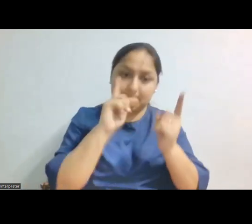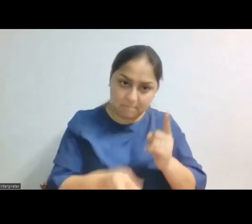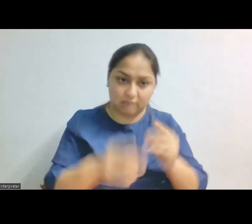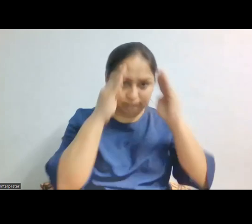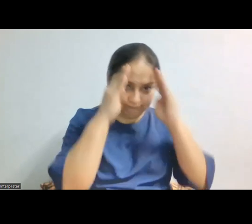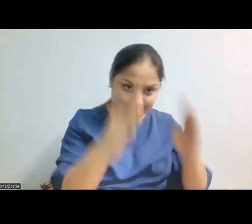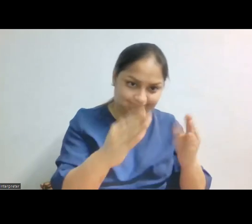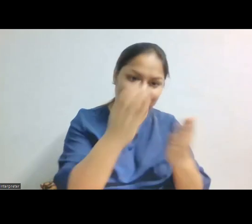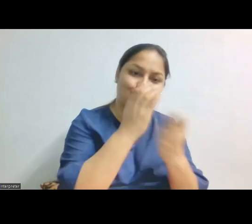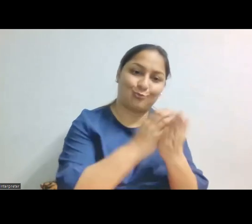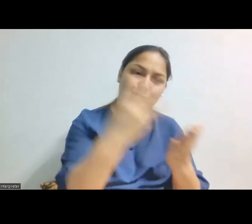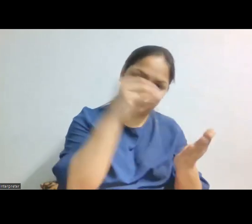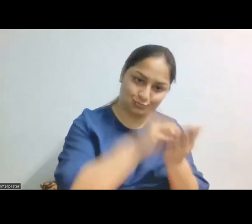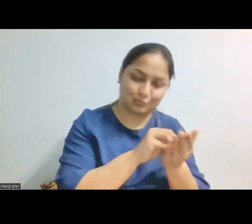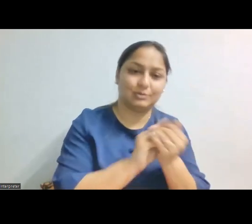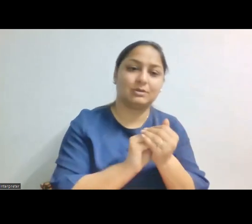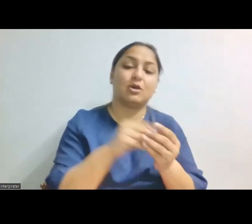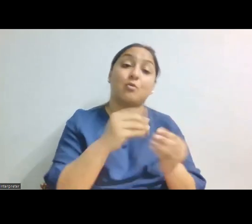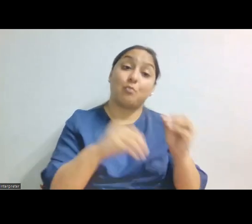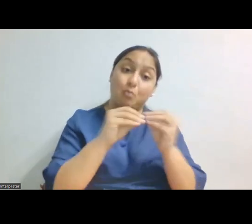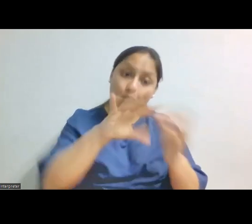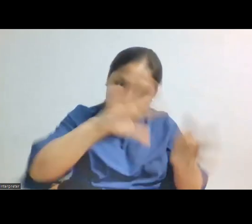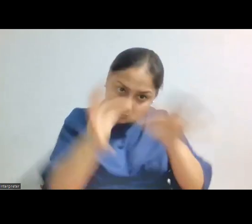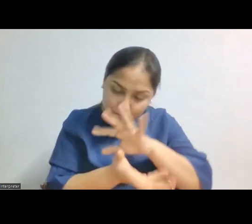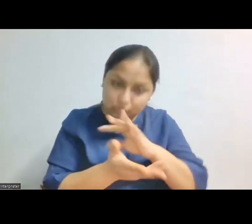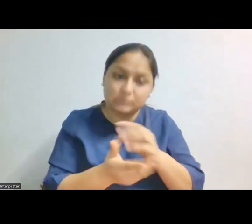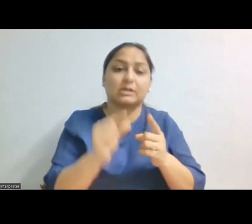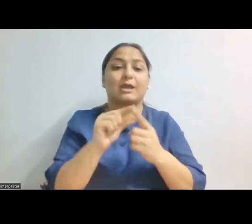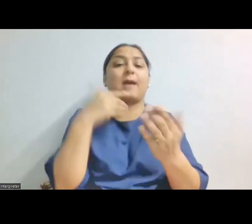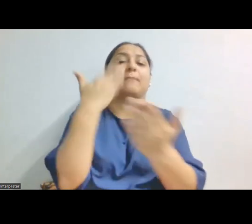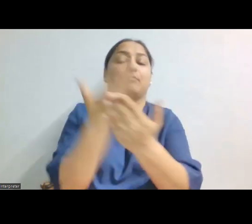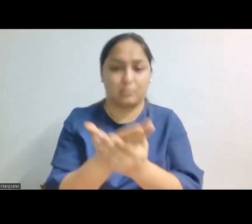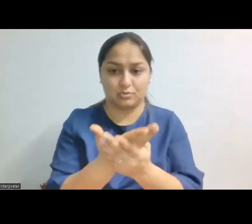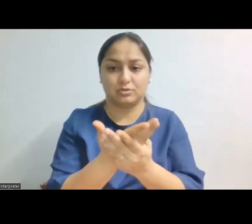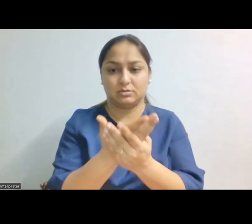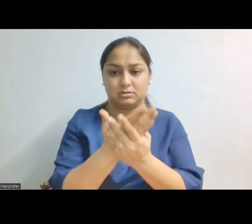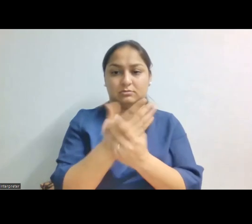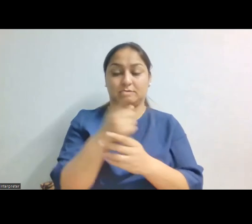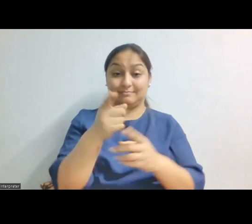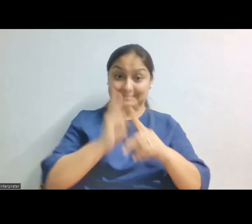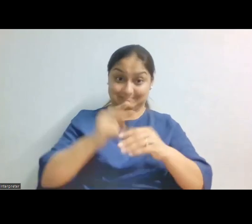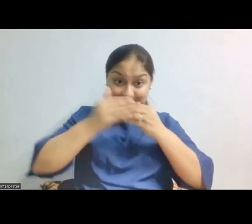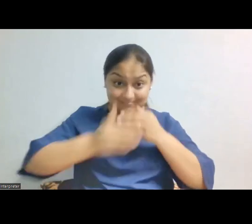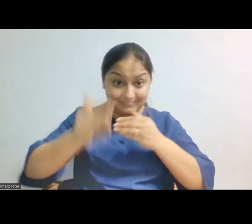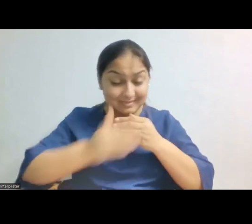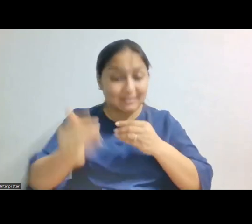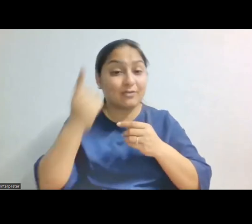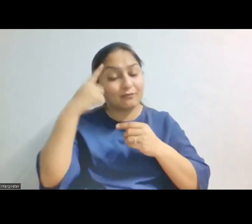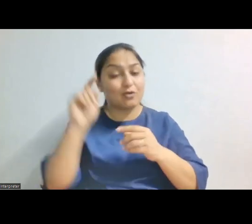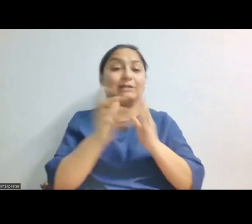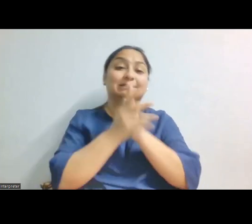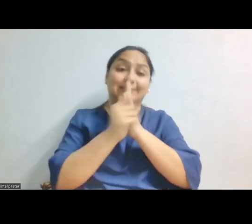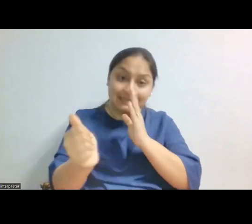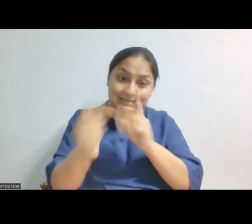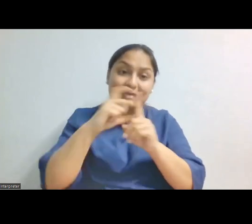address a more holistic approach. And then towards the sustainability of skill development, a recommendation